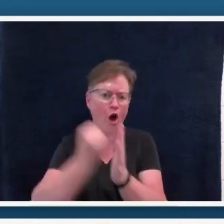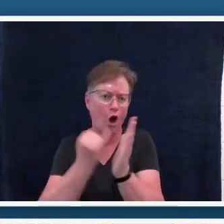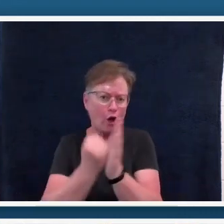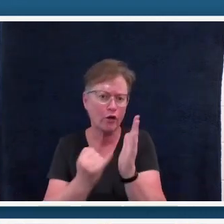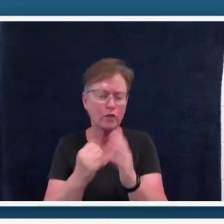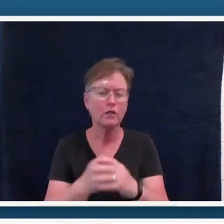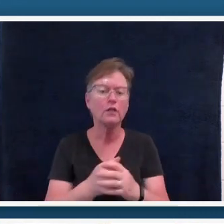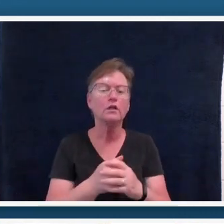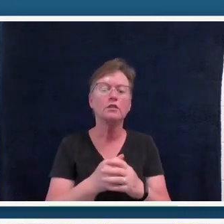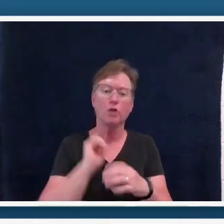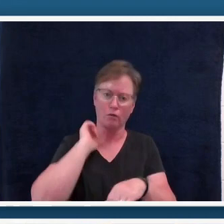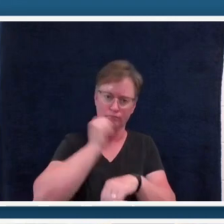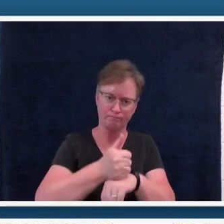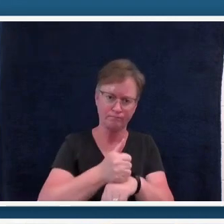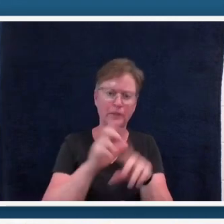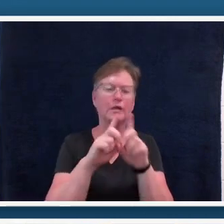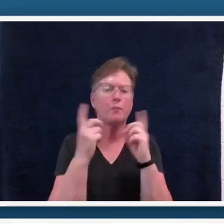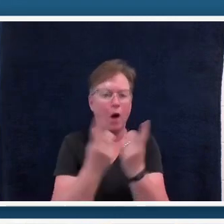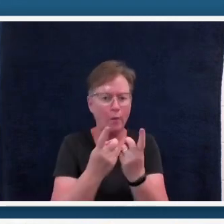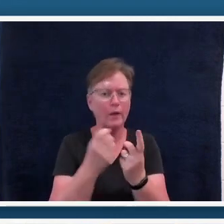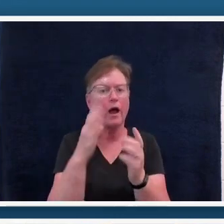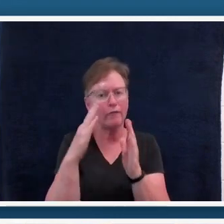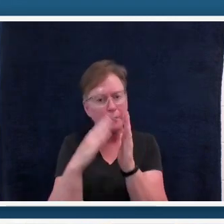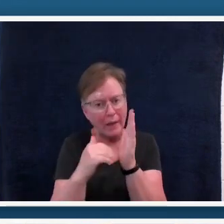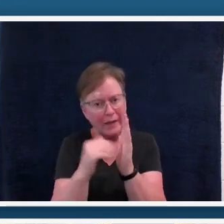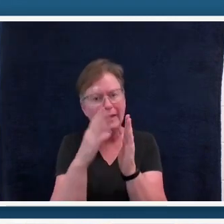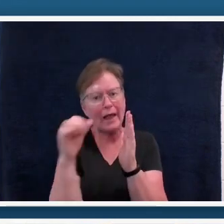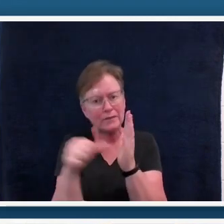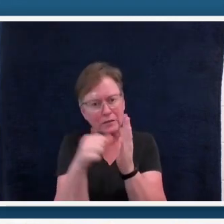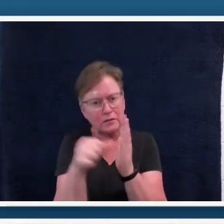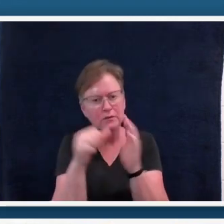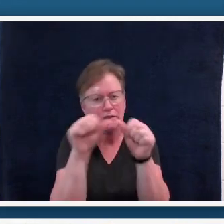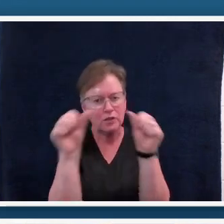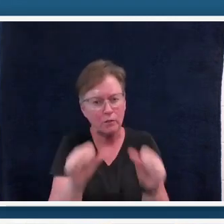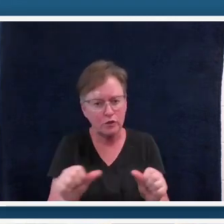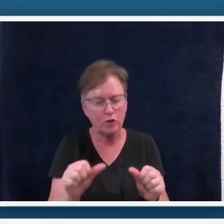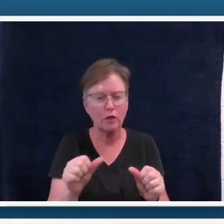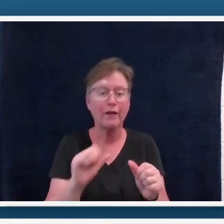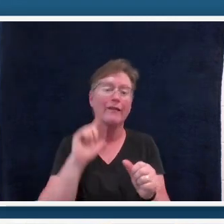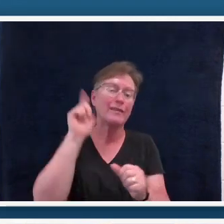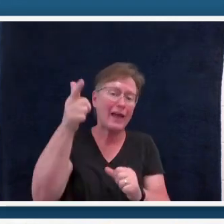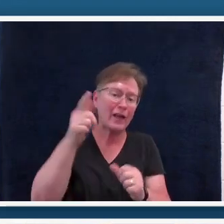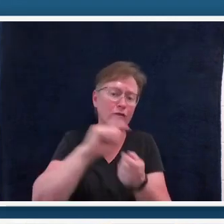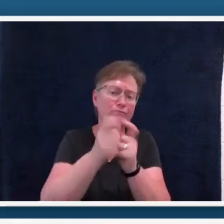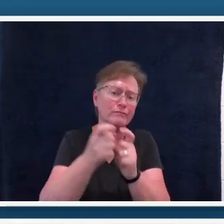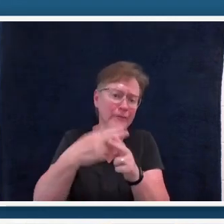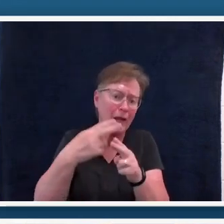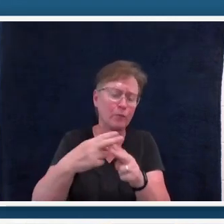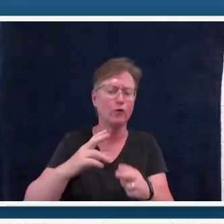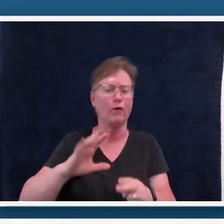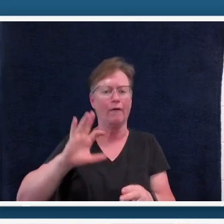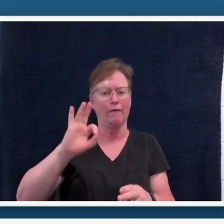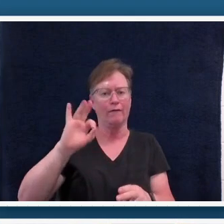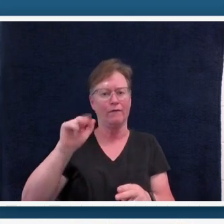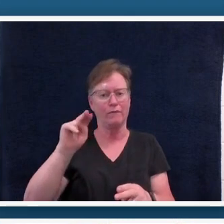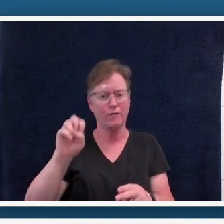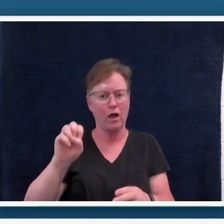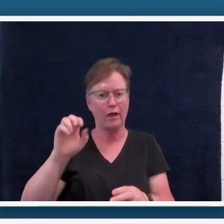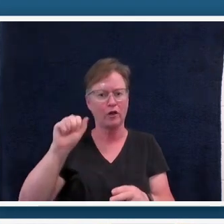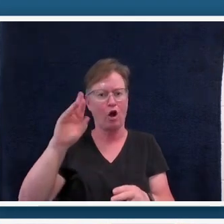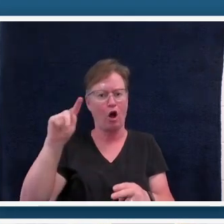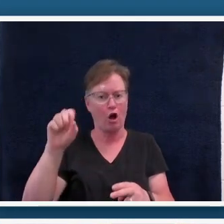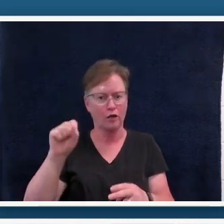was officially established. It was later renamed the section of fine arts and then just generally referred to as simply the section.